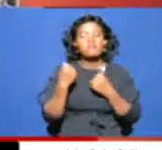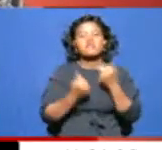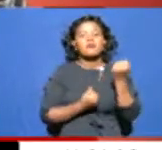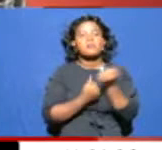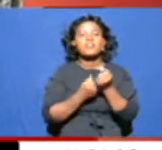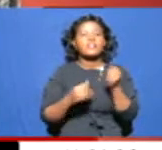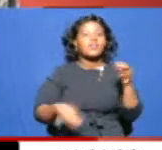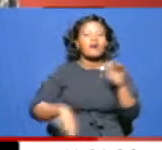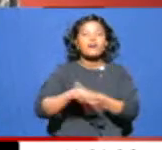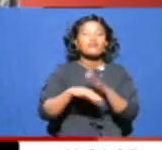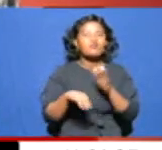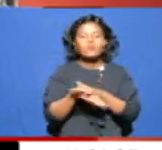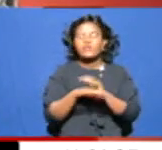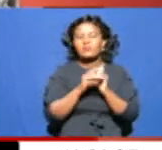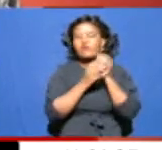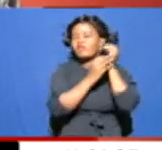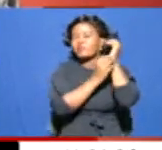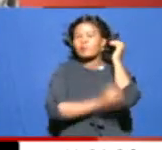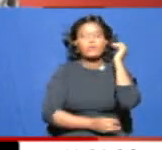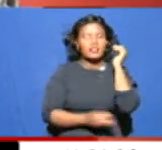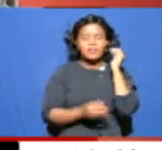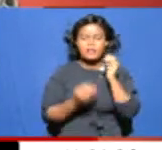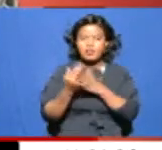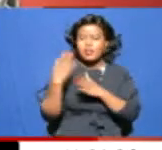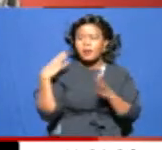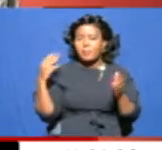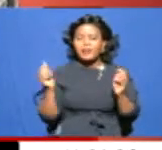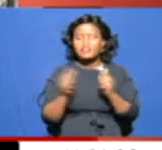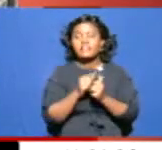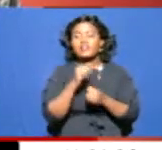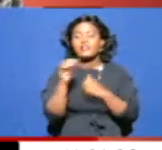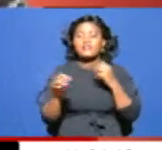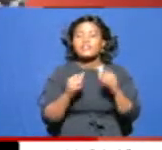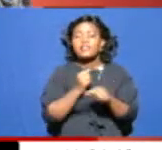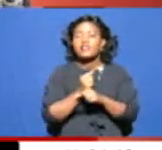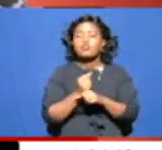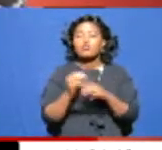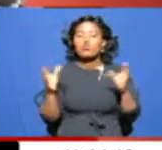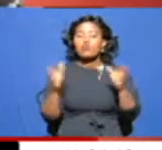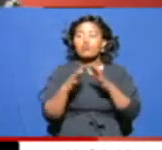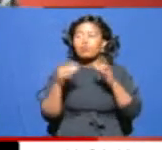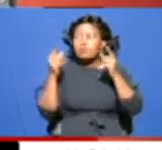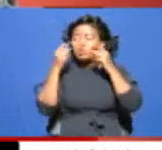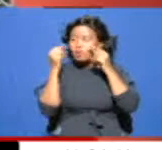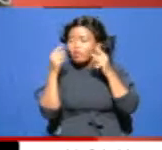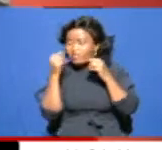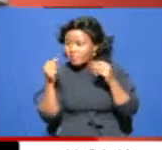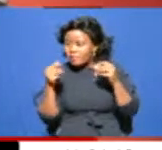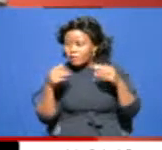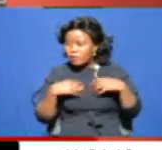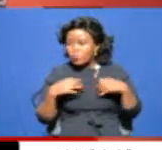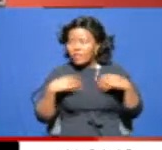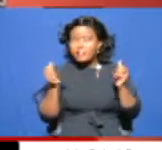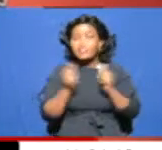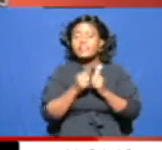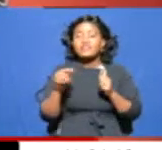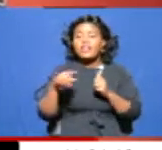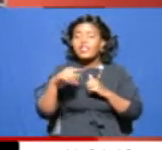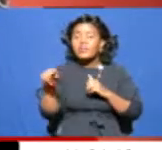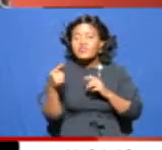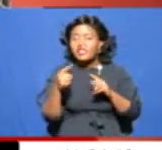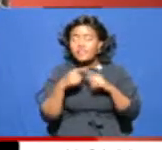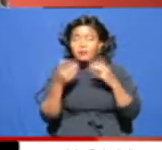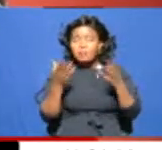affecting the game. You can see a decade ago, Sofapaka versus FC Leopards could draw up to 10,000 fans, but right now barely 200 people go